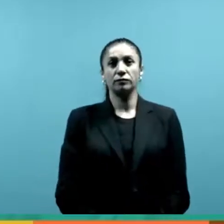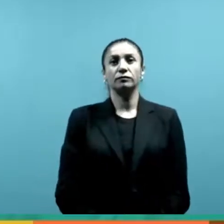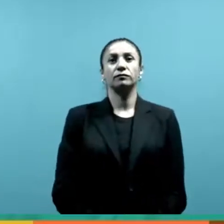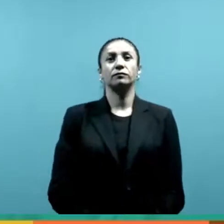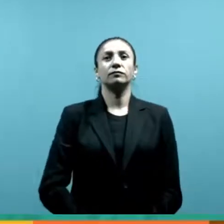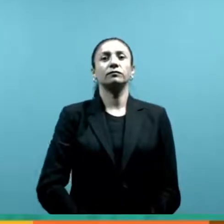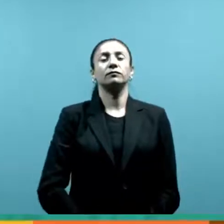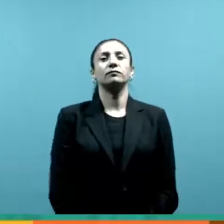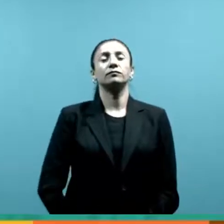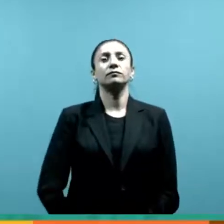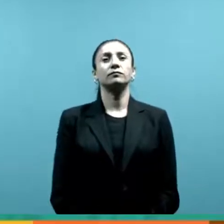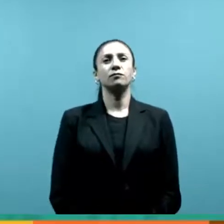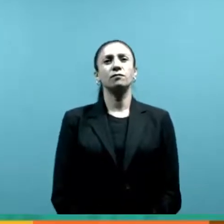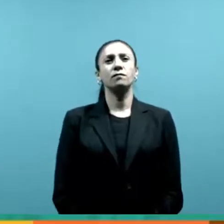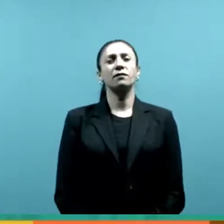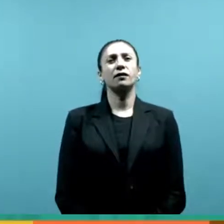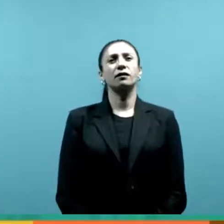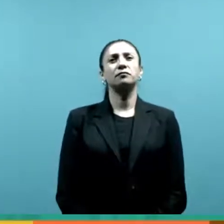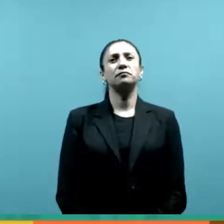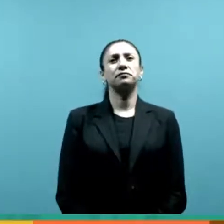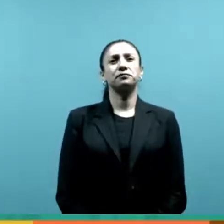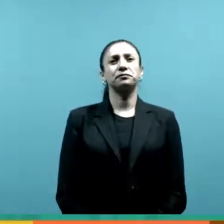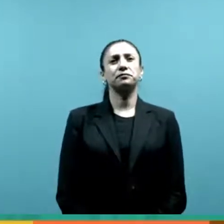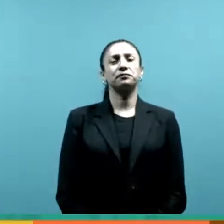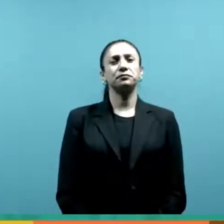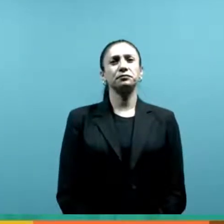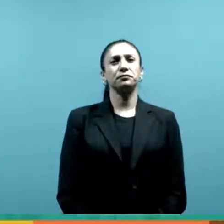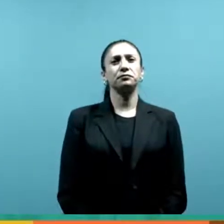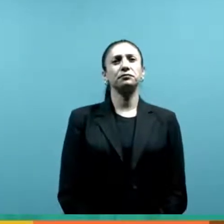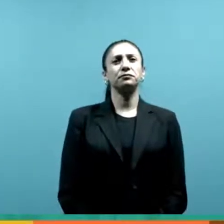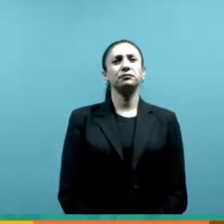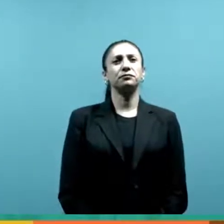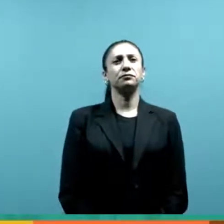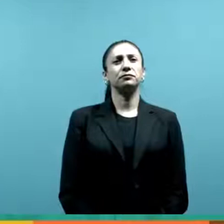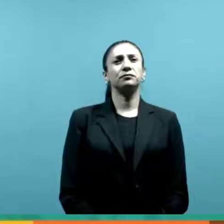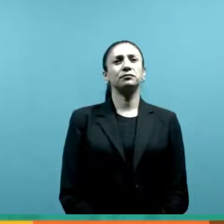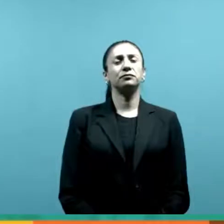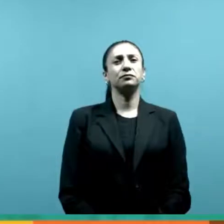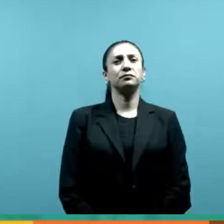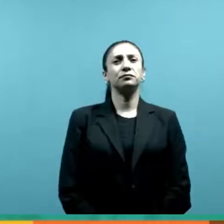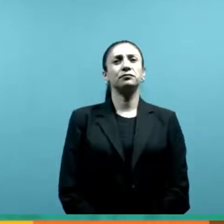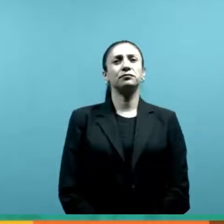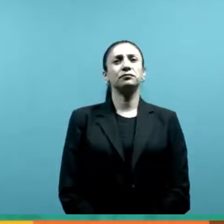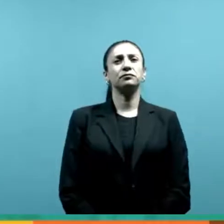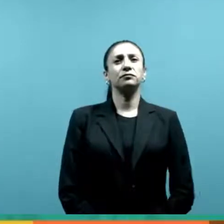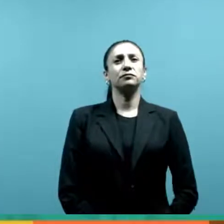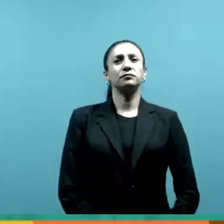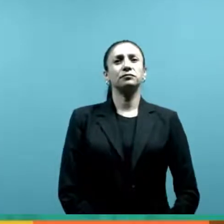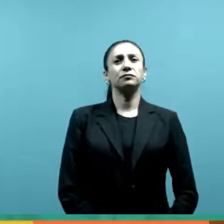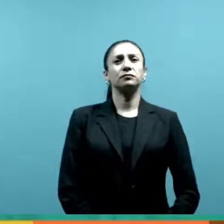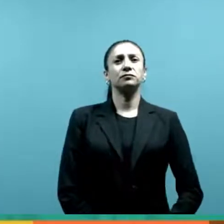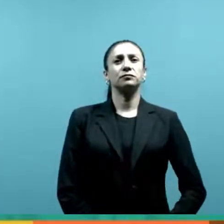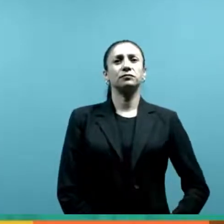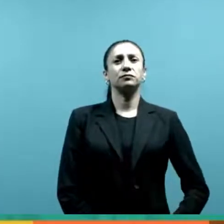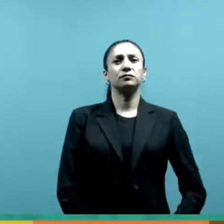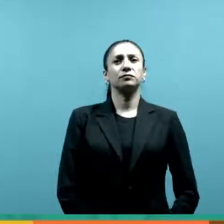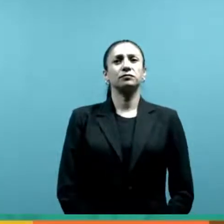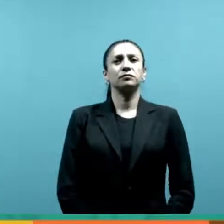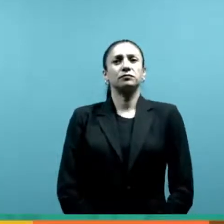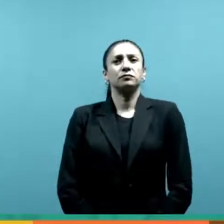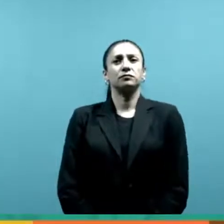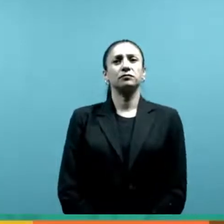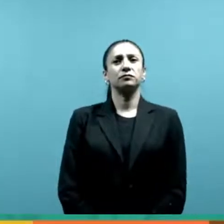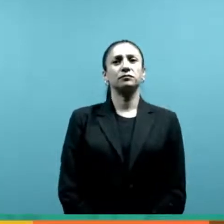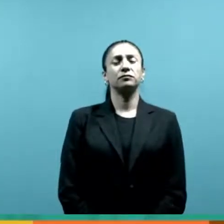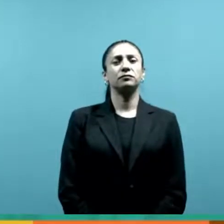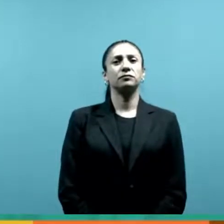perfect, and sometimes it is not so easy to do. So we have different other approaches. Sometimes we can make a copy